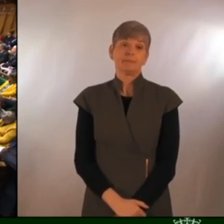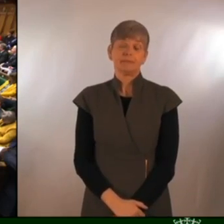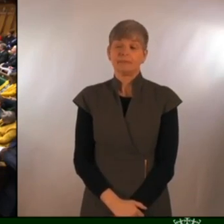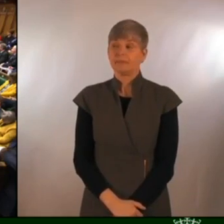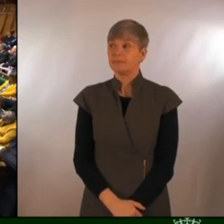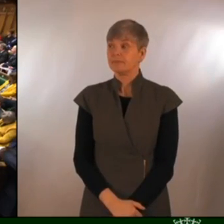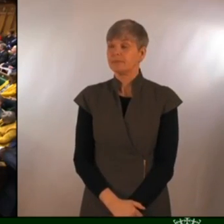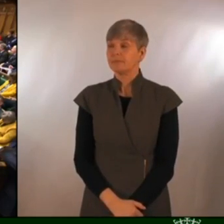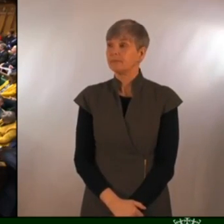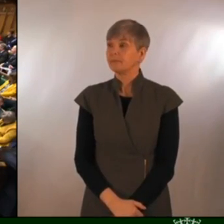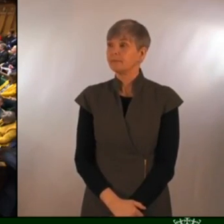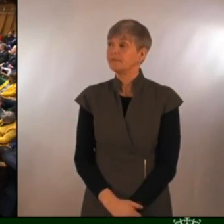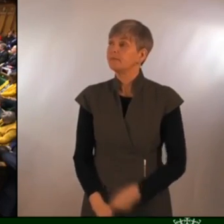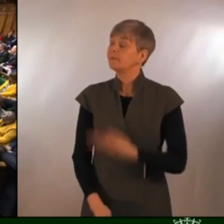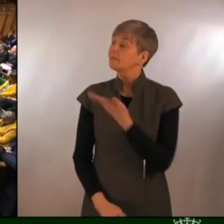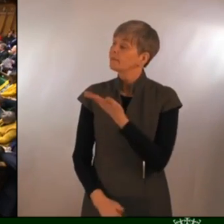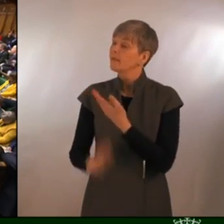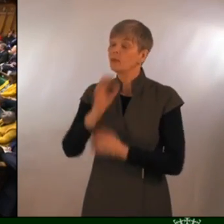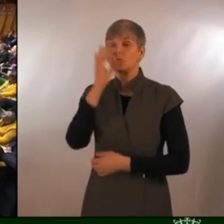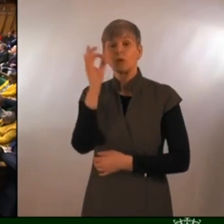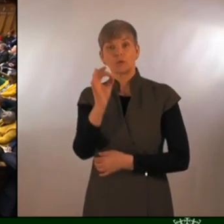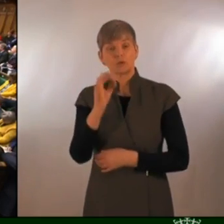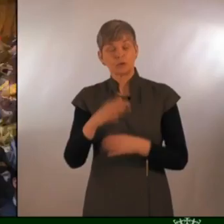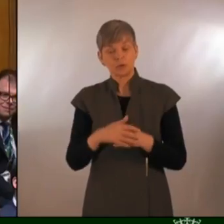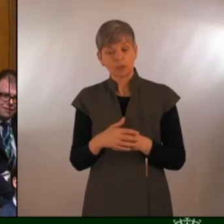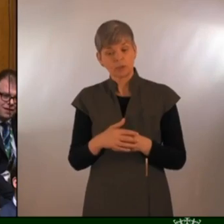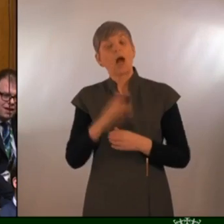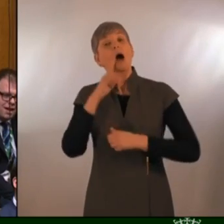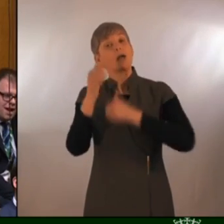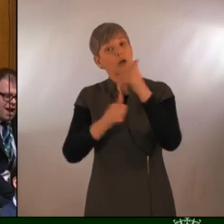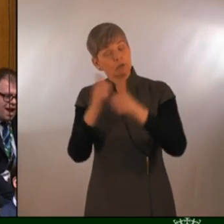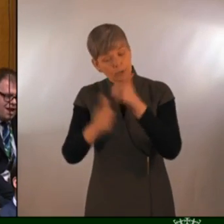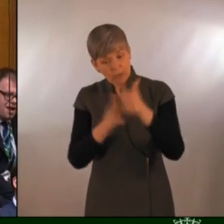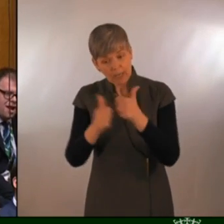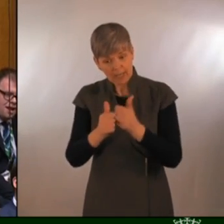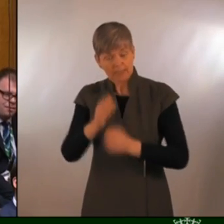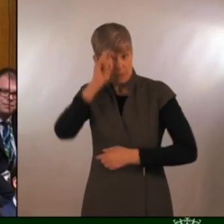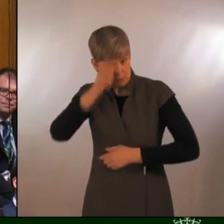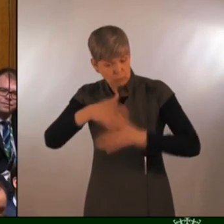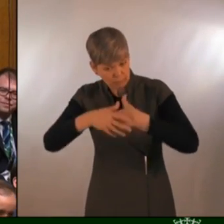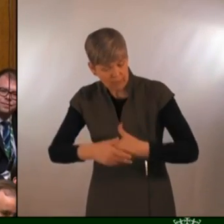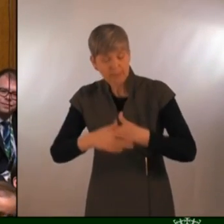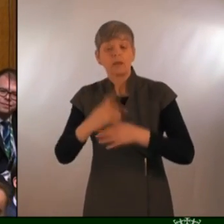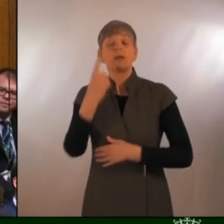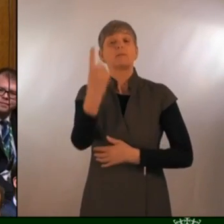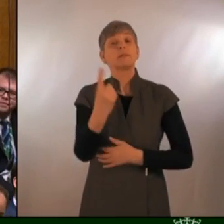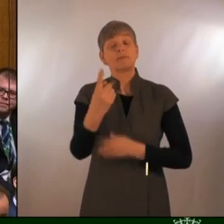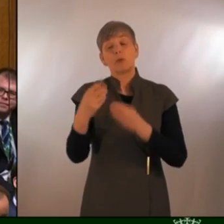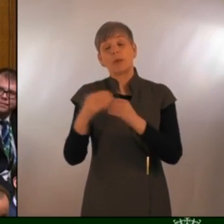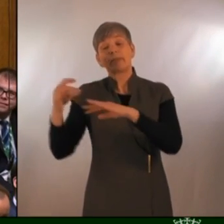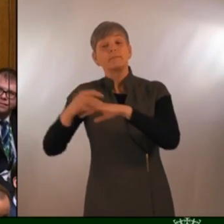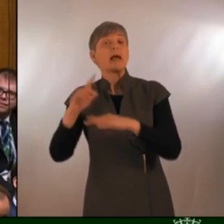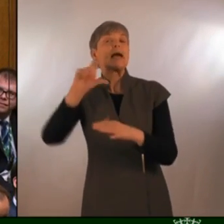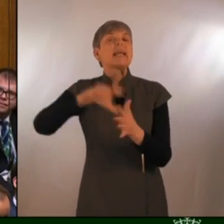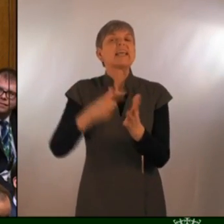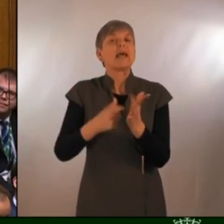Congratulate my right honourable friend on the news that he and Carrie are expecting their first child. All parents want the